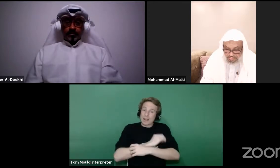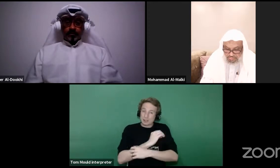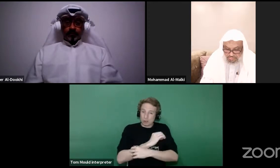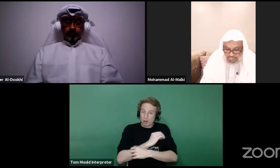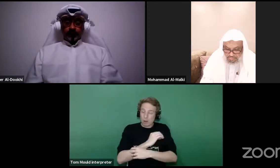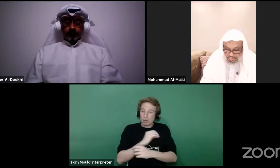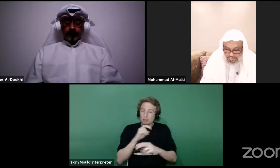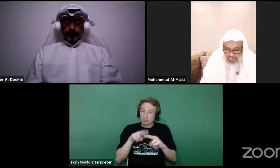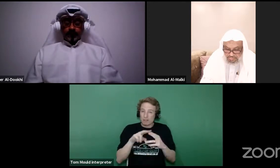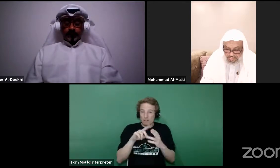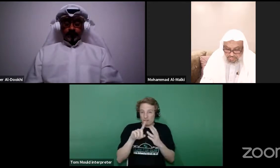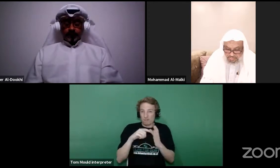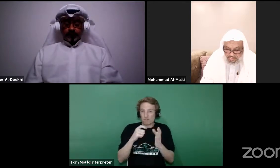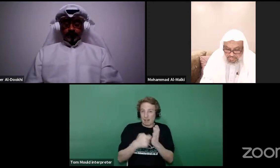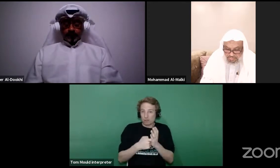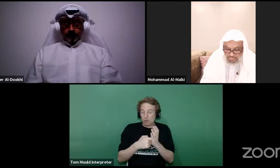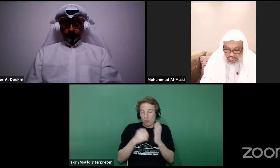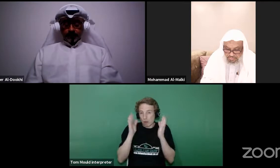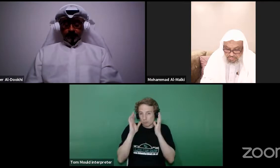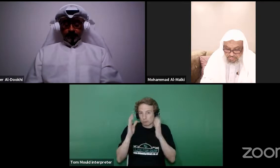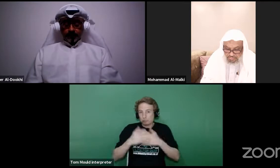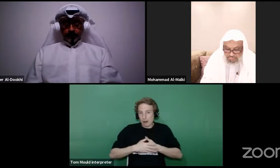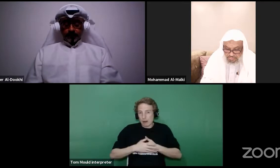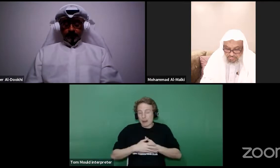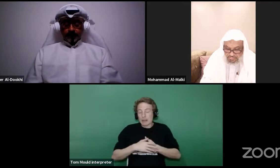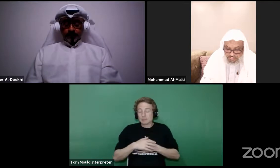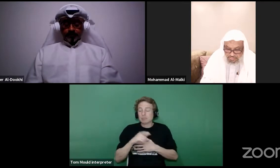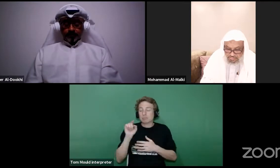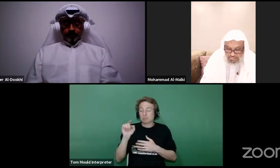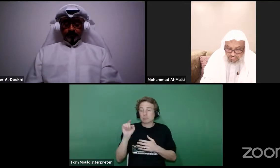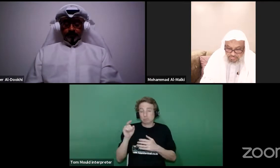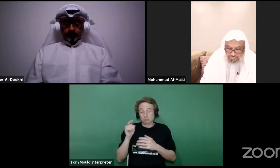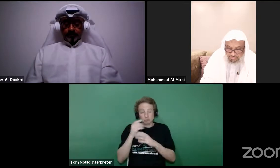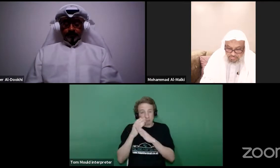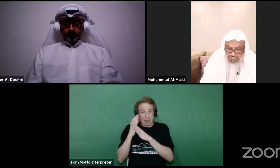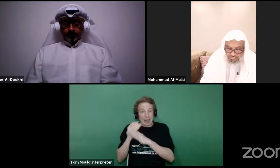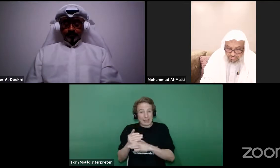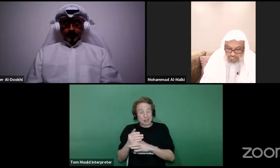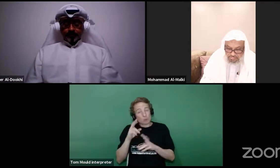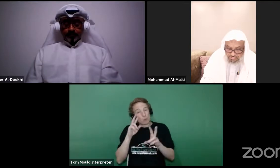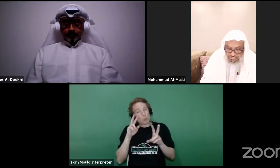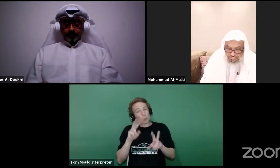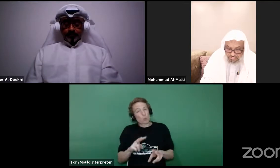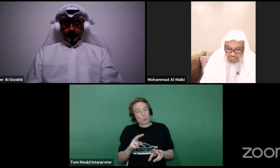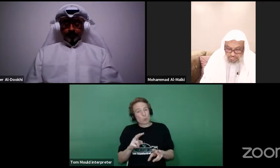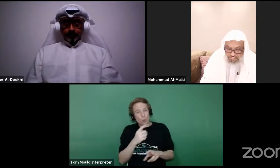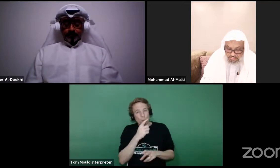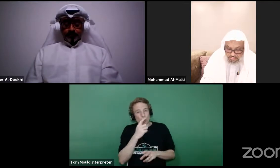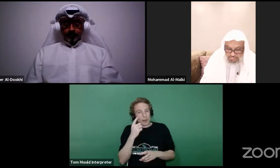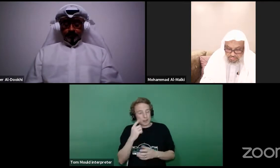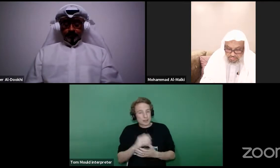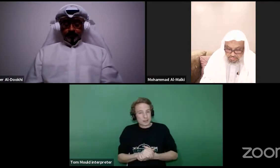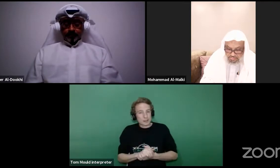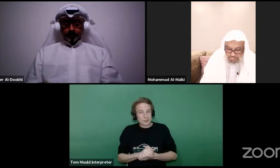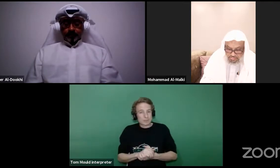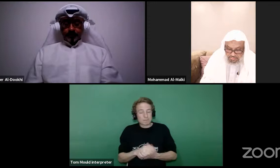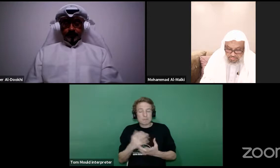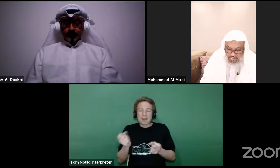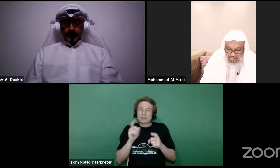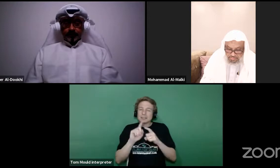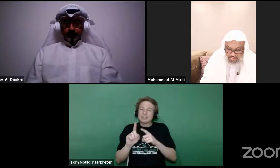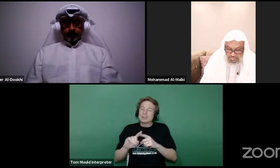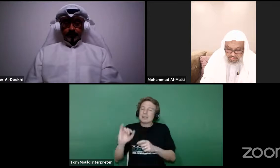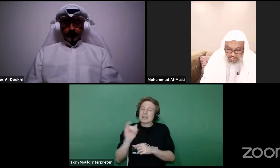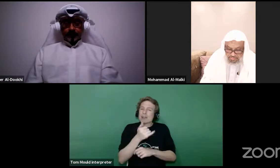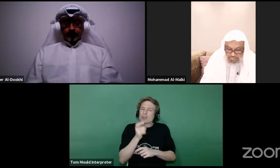it's a regular form, and the Sheikh gave some examples of its regularity with the verb